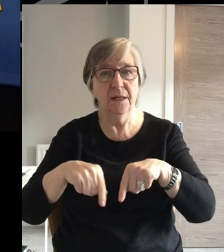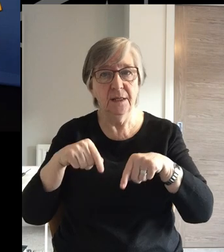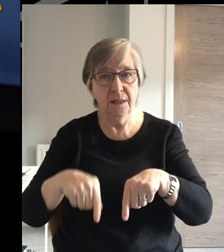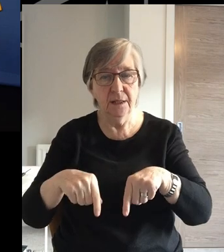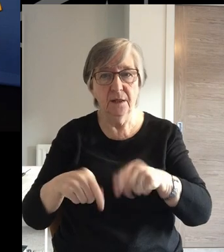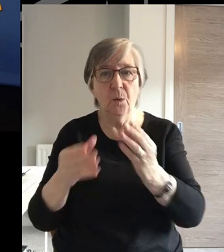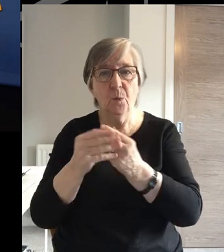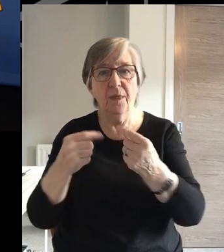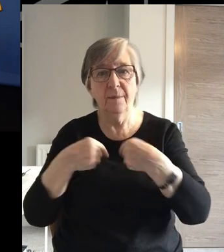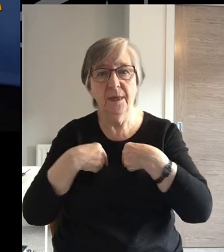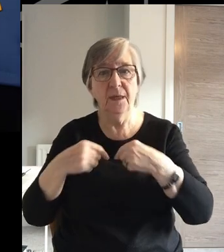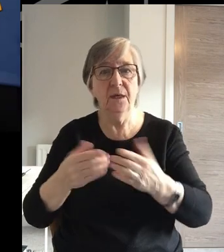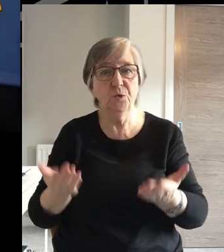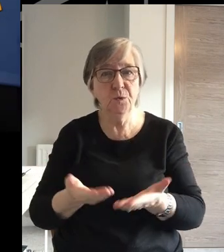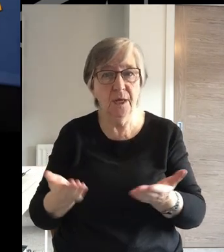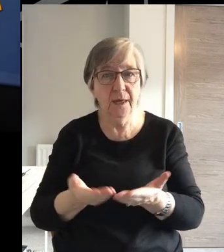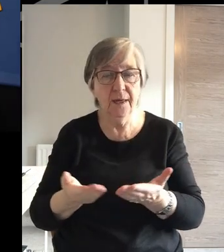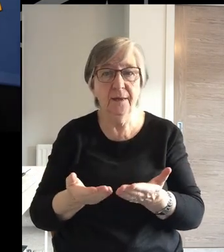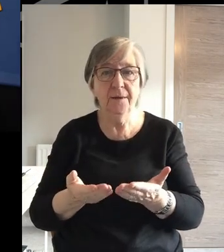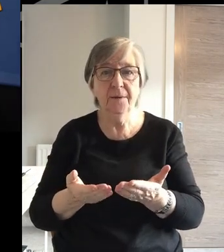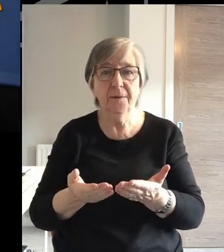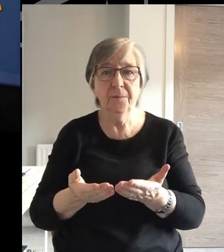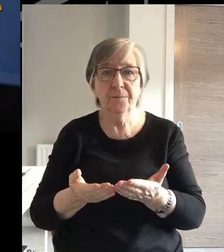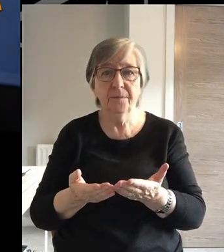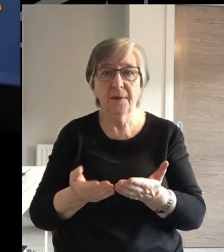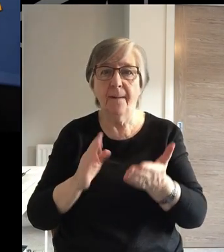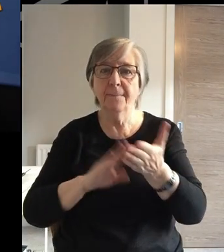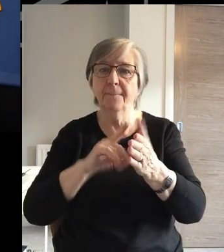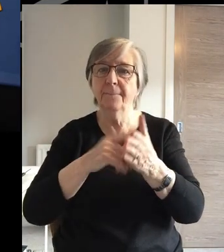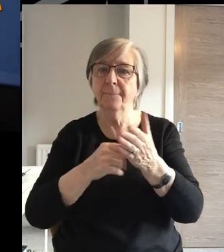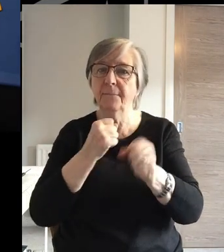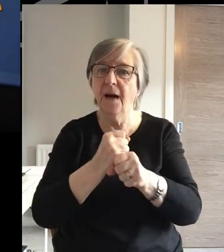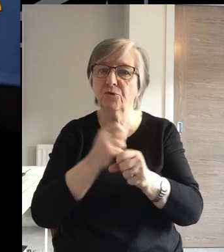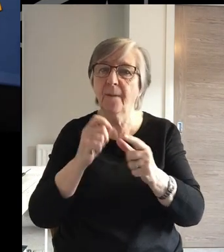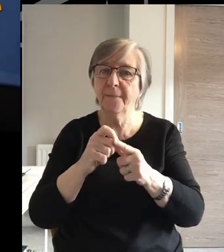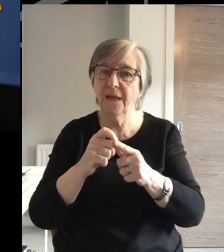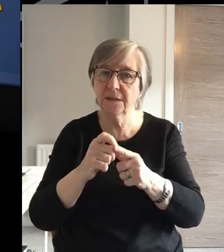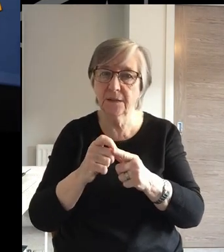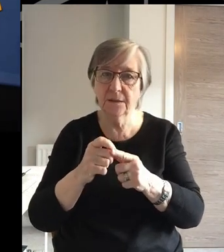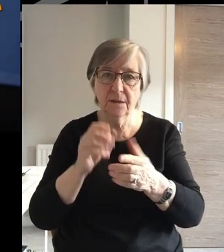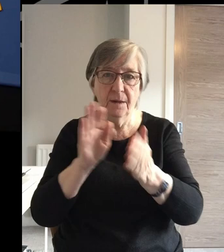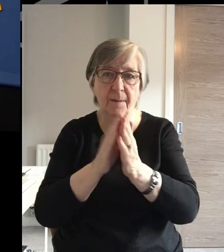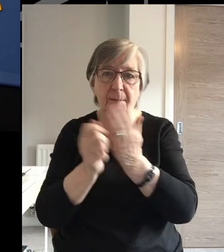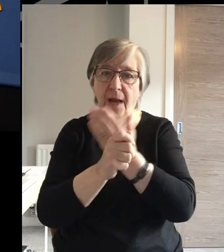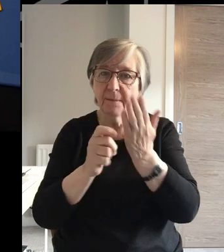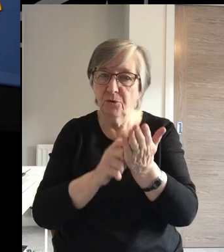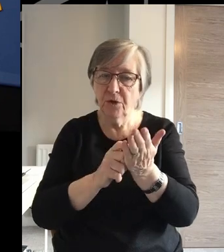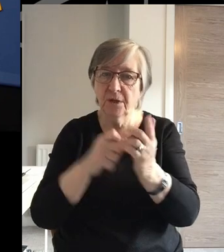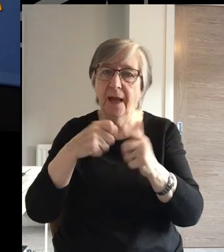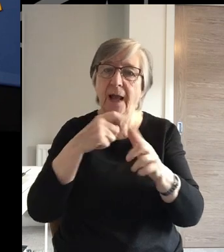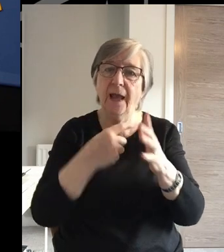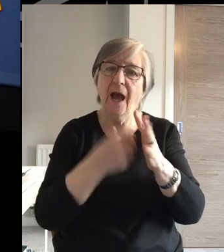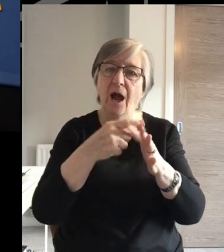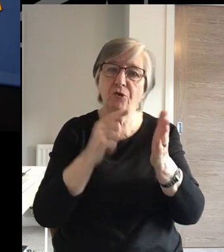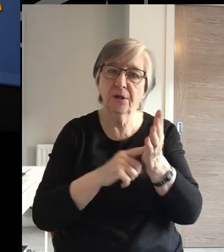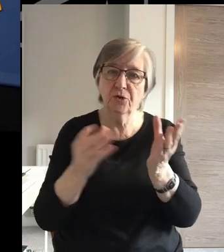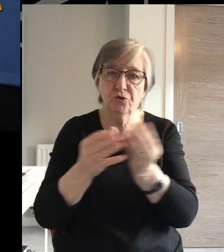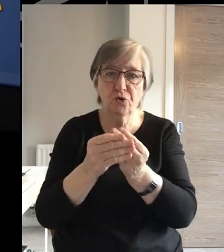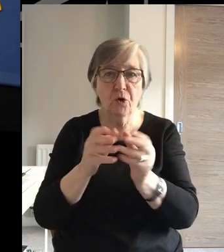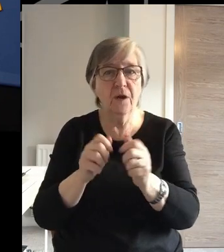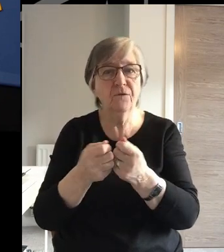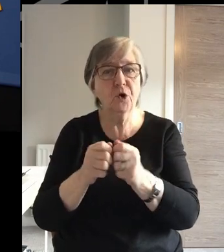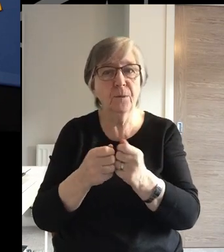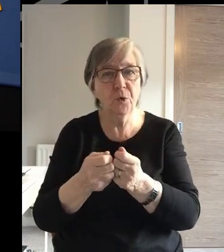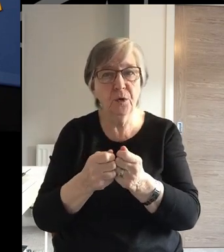taking part in the service, Margaret Payton will be doing the Bible reading, Karen Palmer joining me for communion,